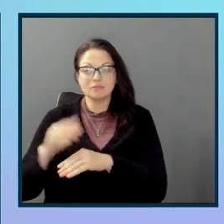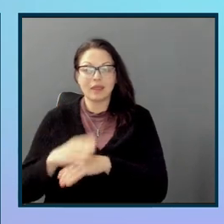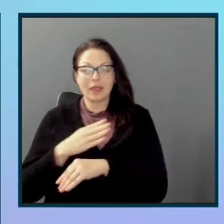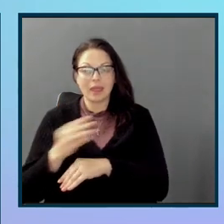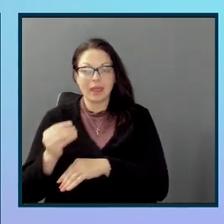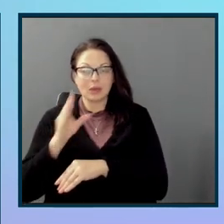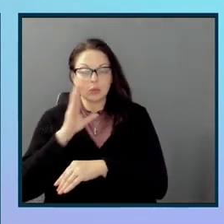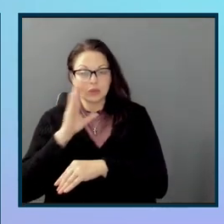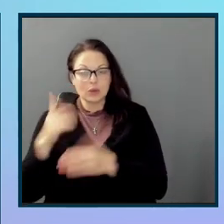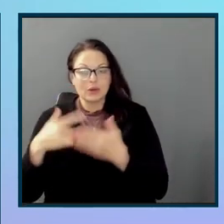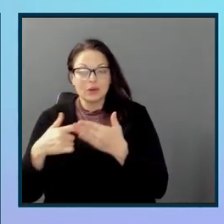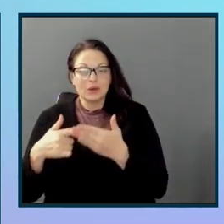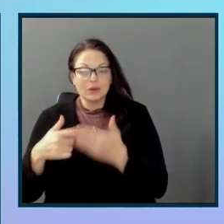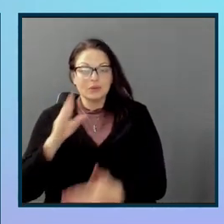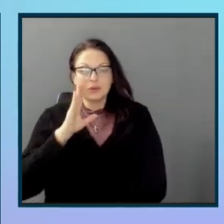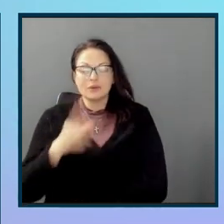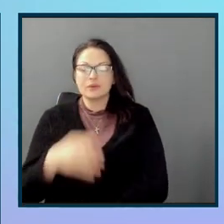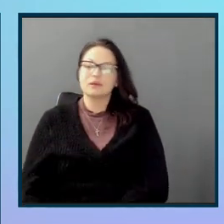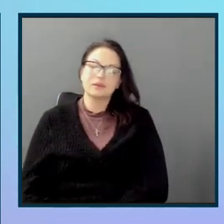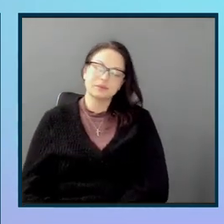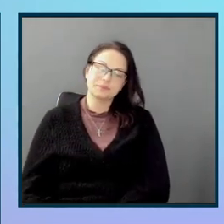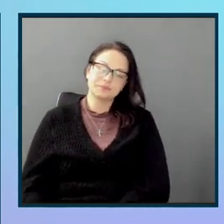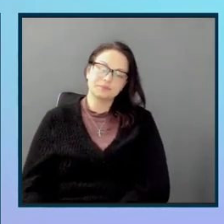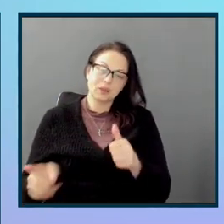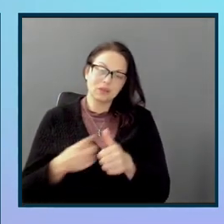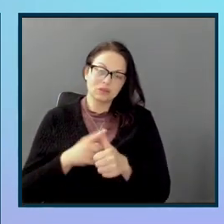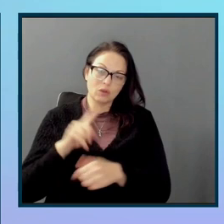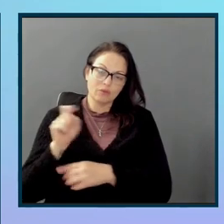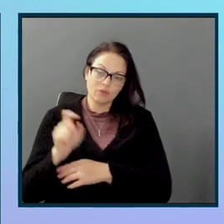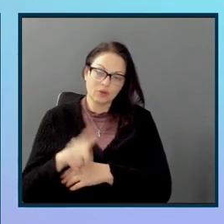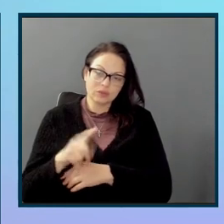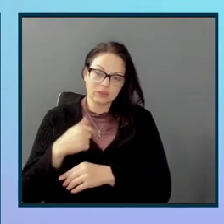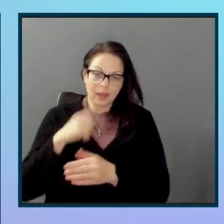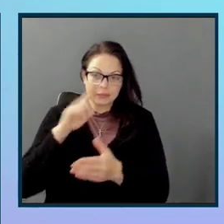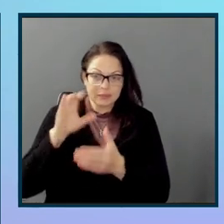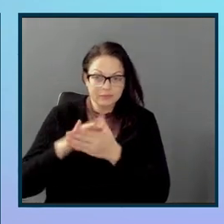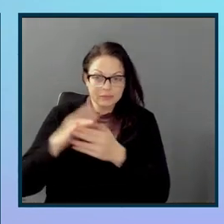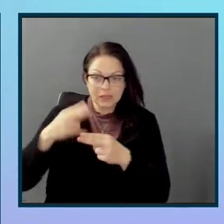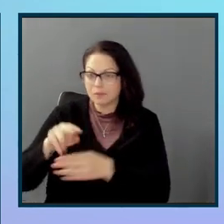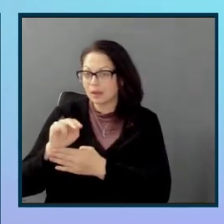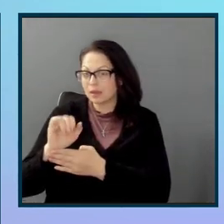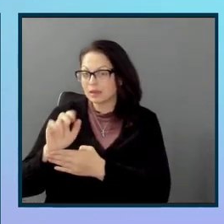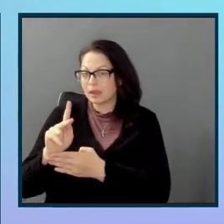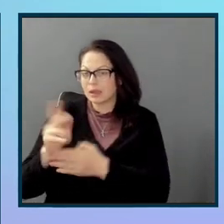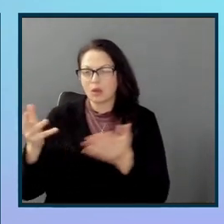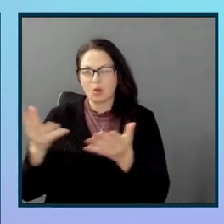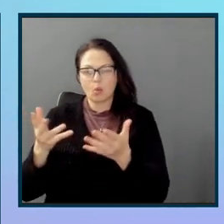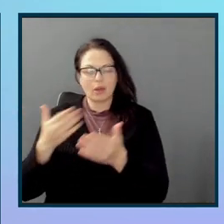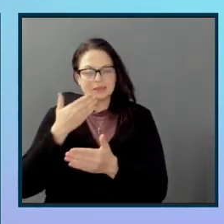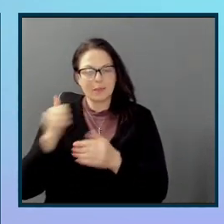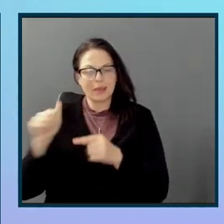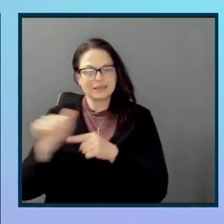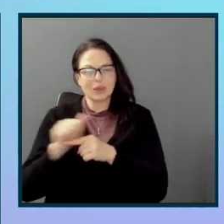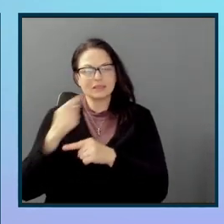them in the next couple of minutes here. So first question from, I believe their name is Nick, what actually are best practices